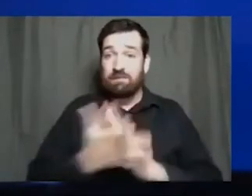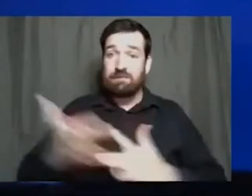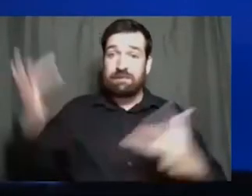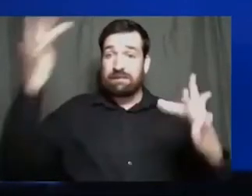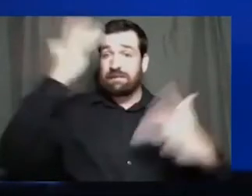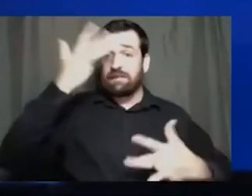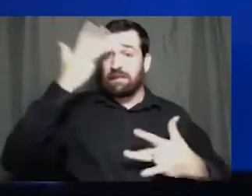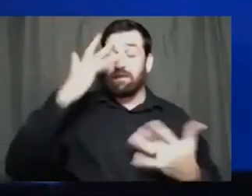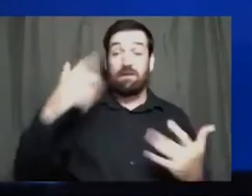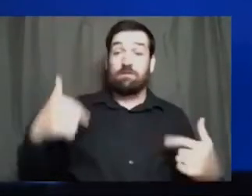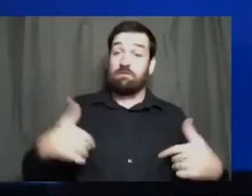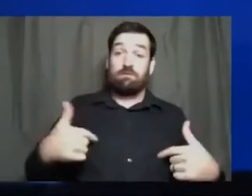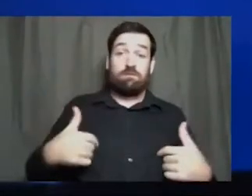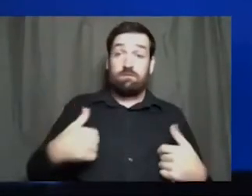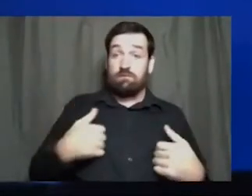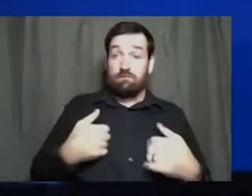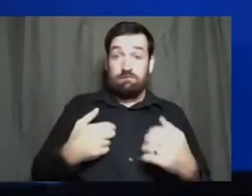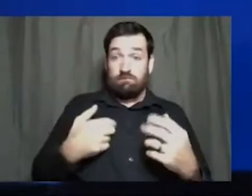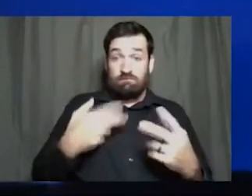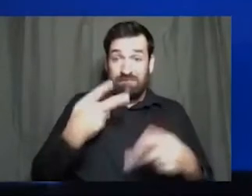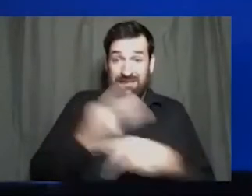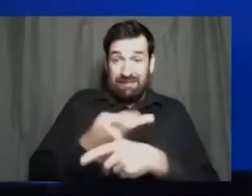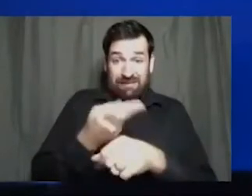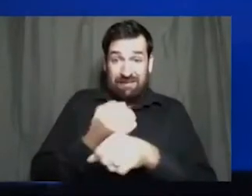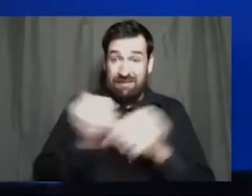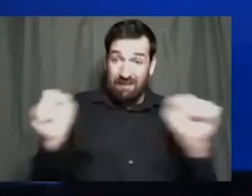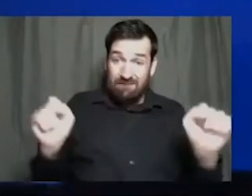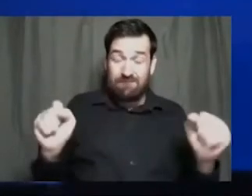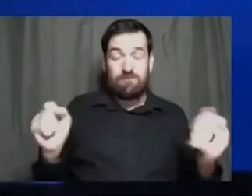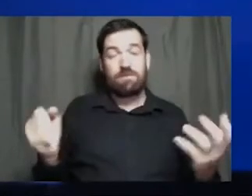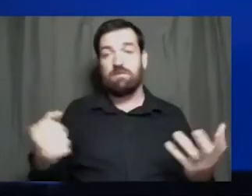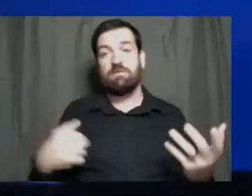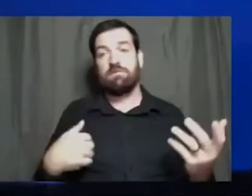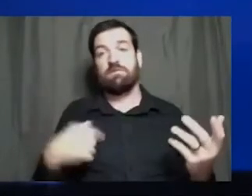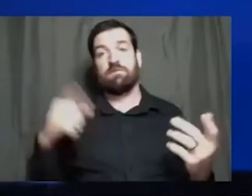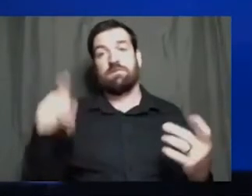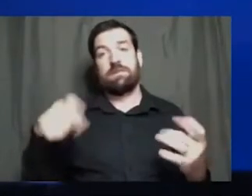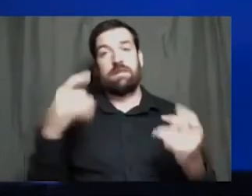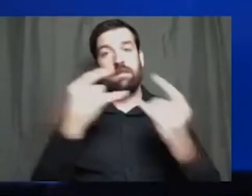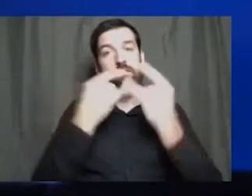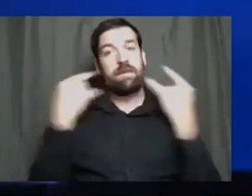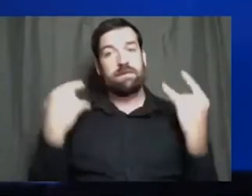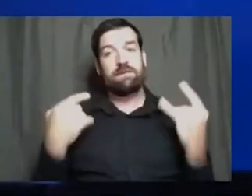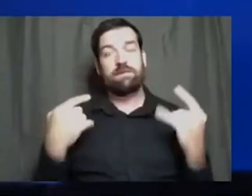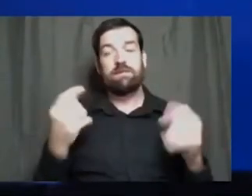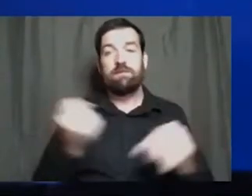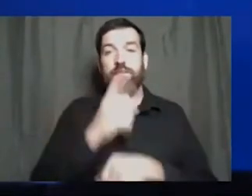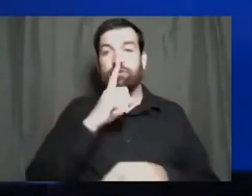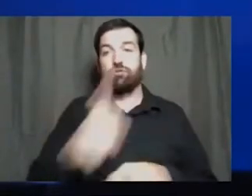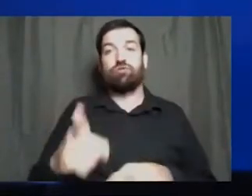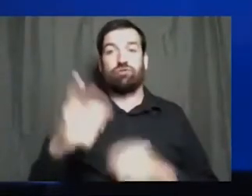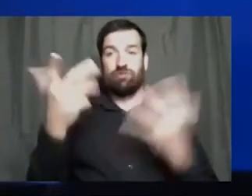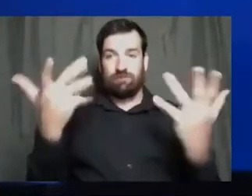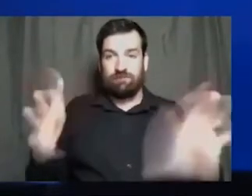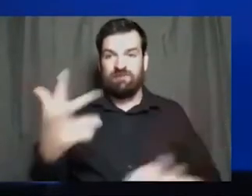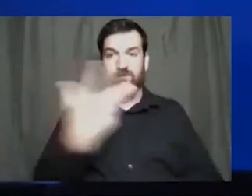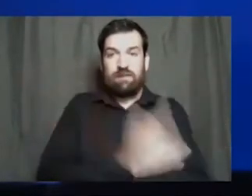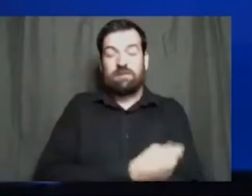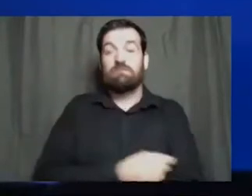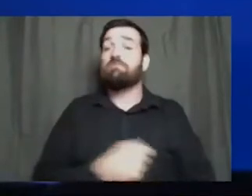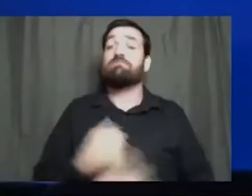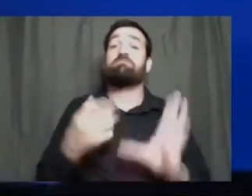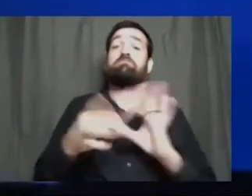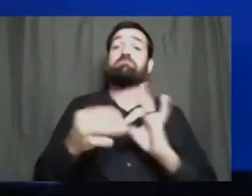this variant and against all the other viruses out there, we need to put our masks back on and make sure folks get vaccinated. We've said before, this is the pandemic